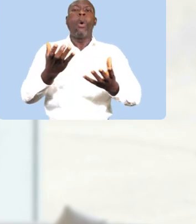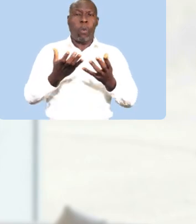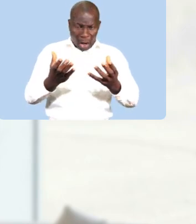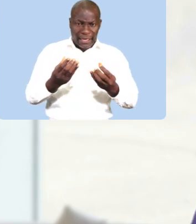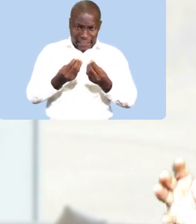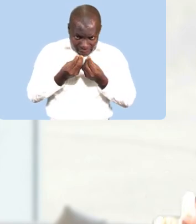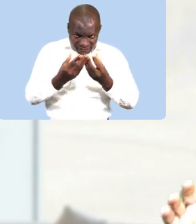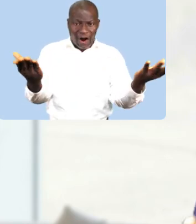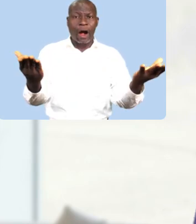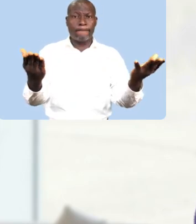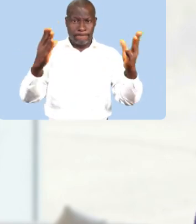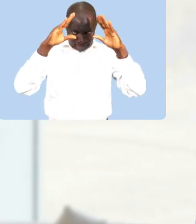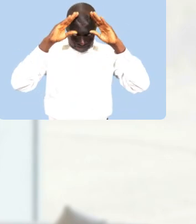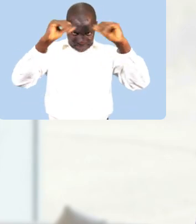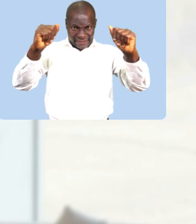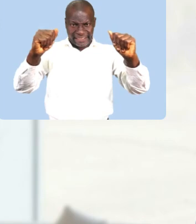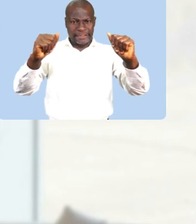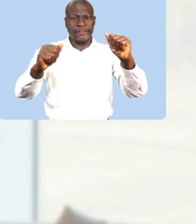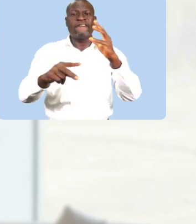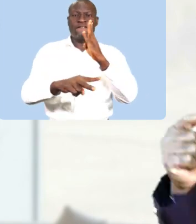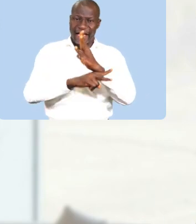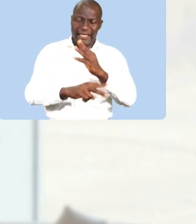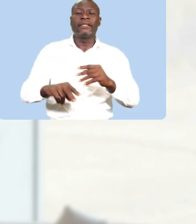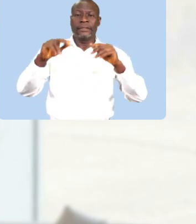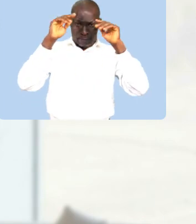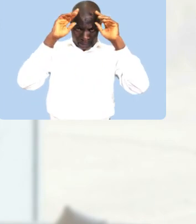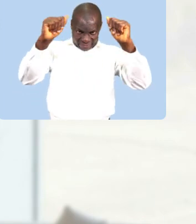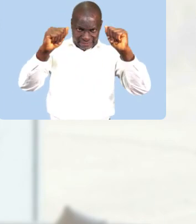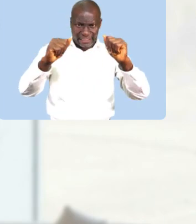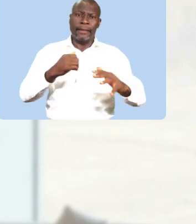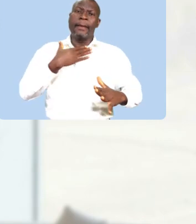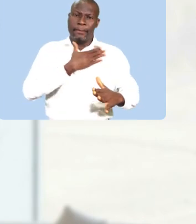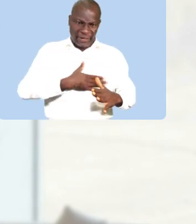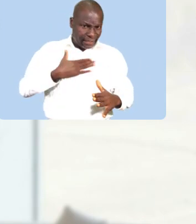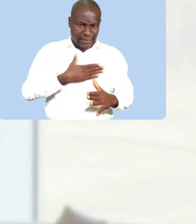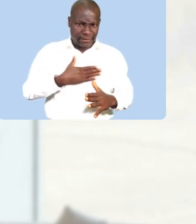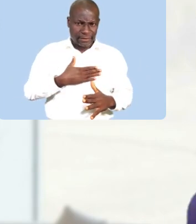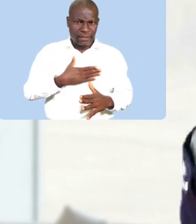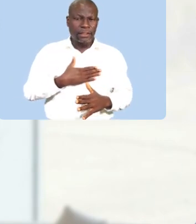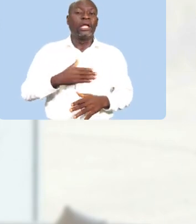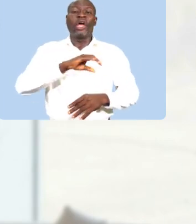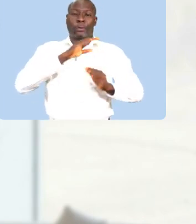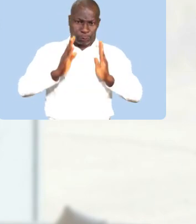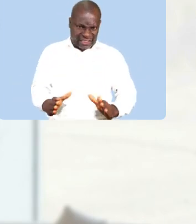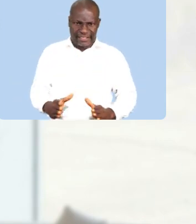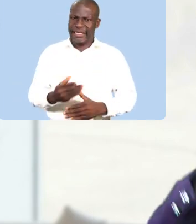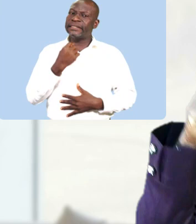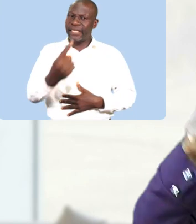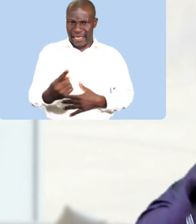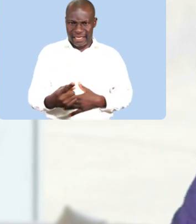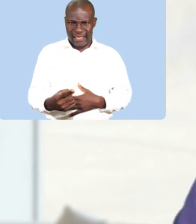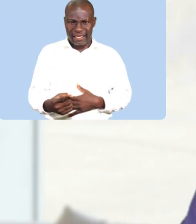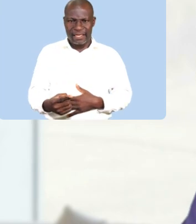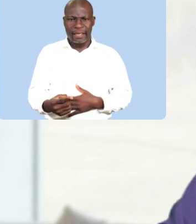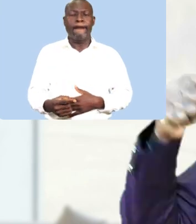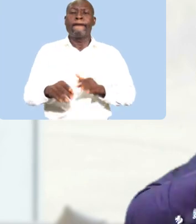say, or man, you will not be anymore. Ana yen, a Christopher no bi e ka kire mo se